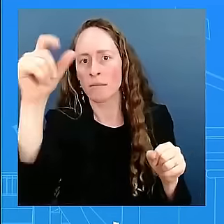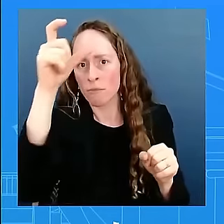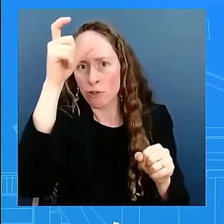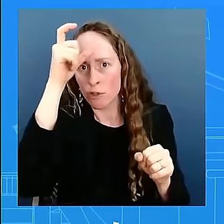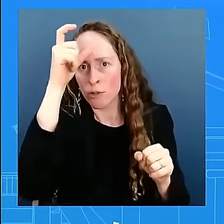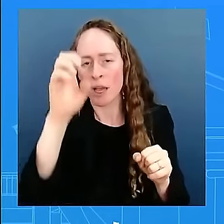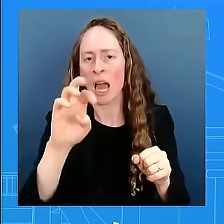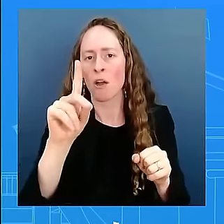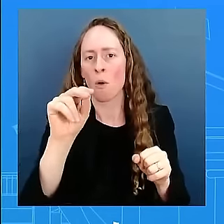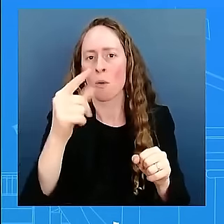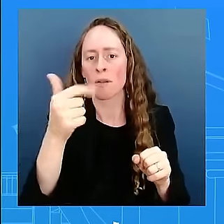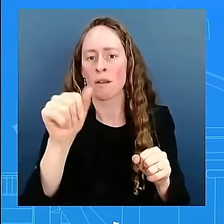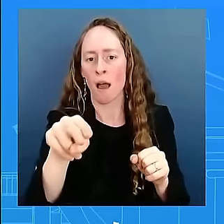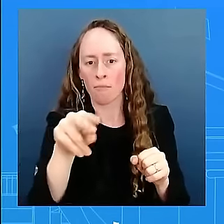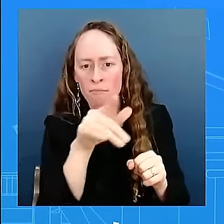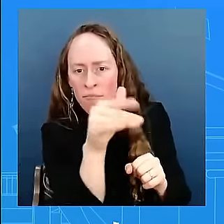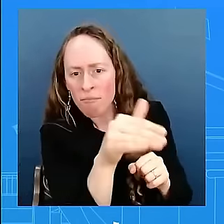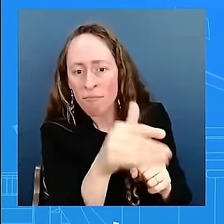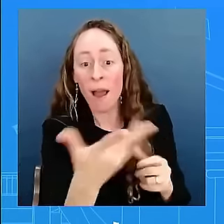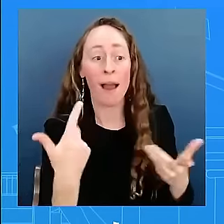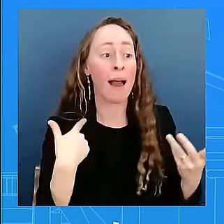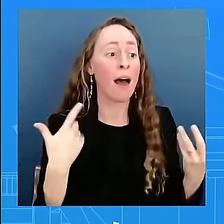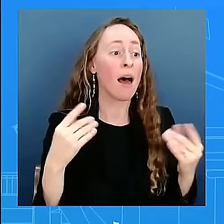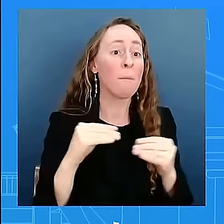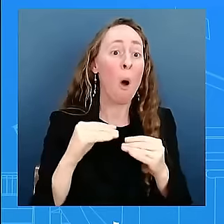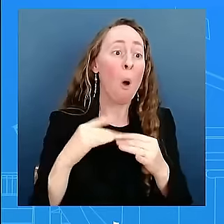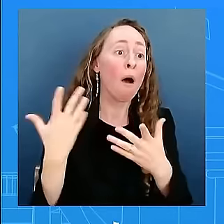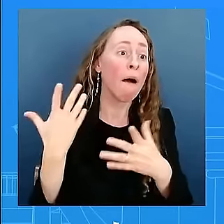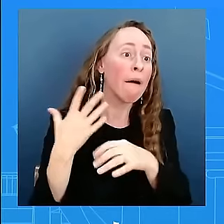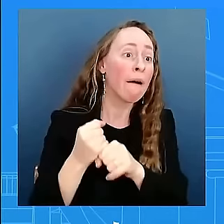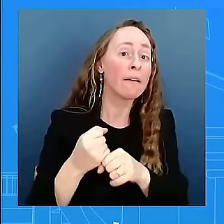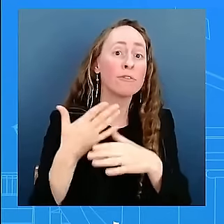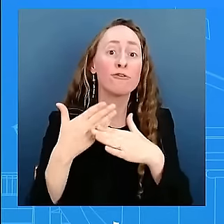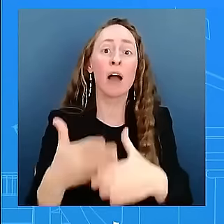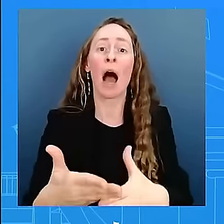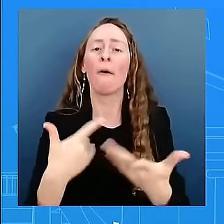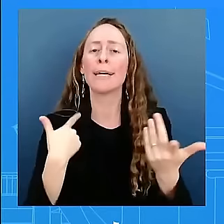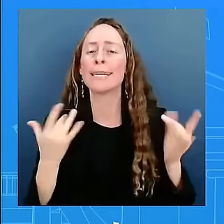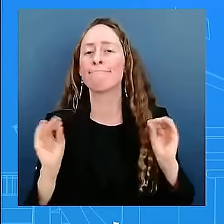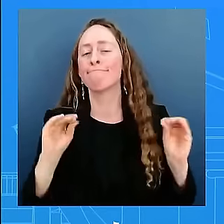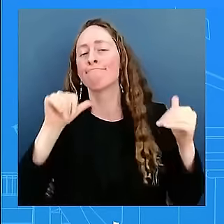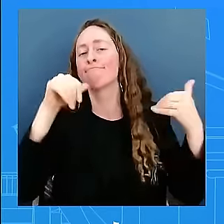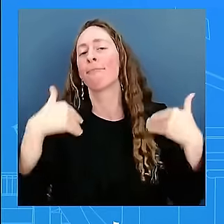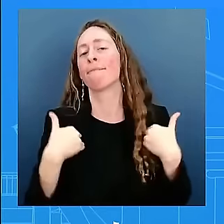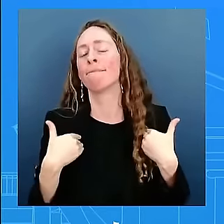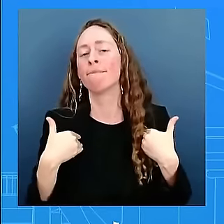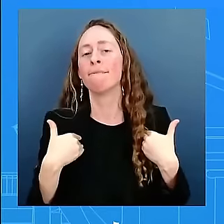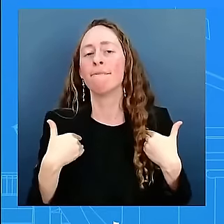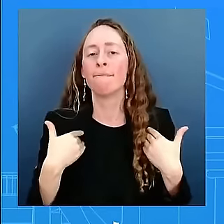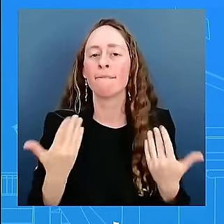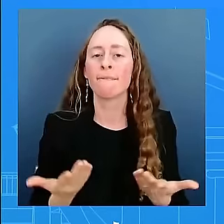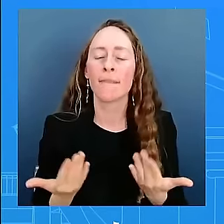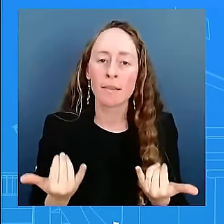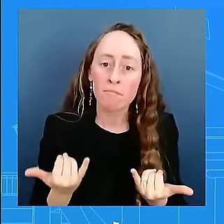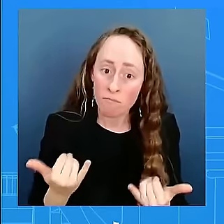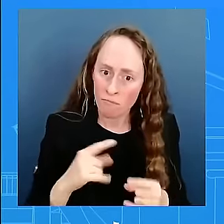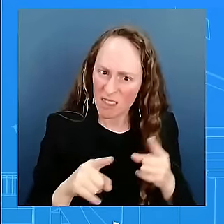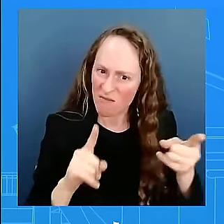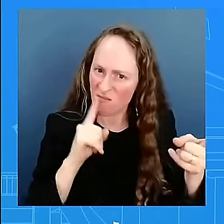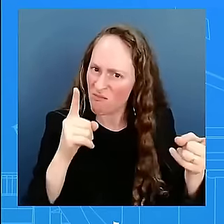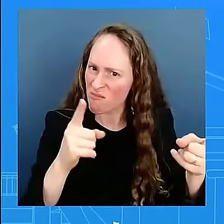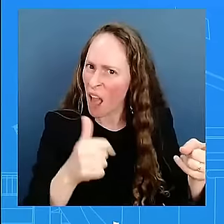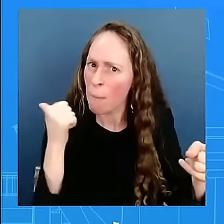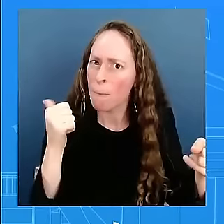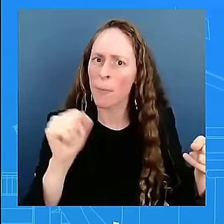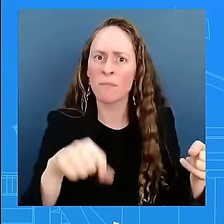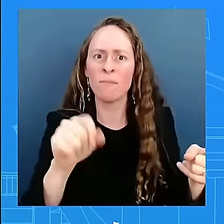was, and they did offer technical support, as you know. I don't have anything beyond that to share, but we